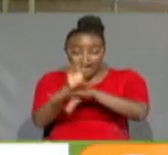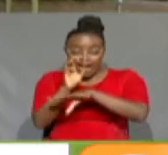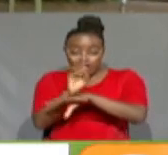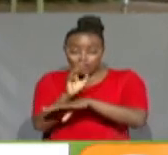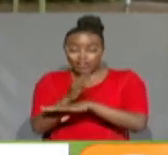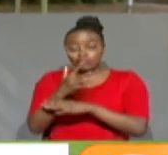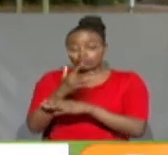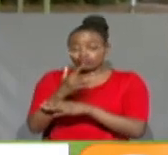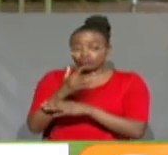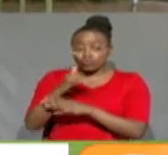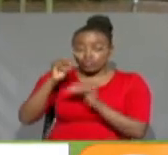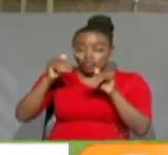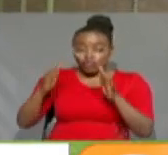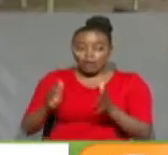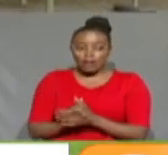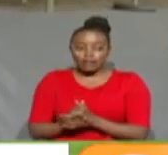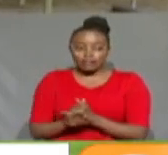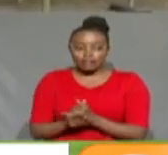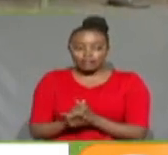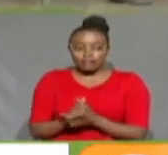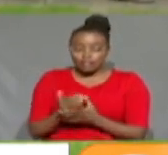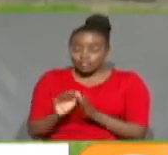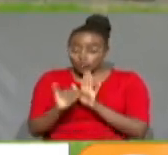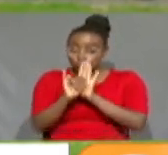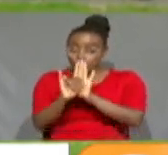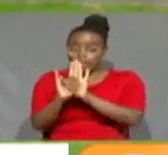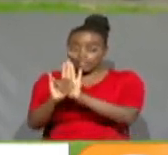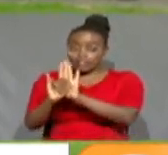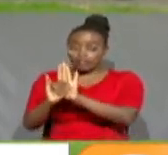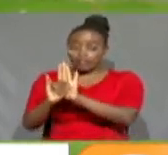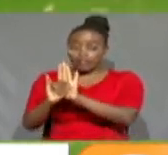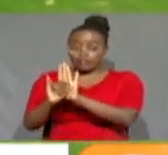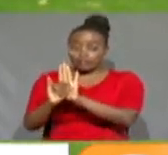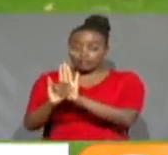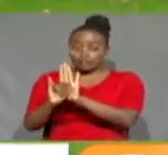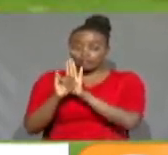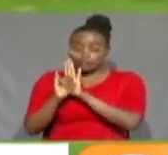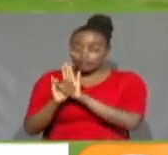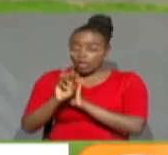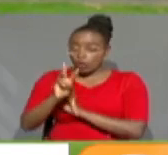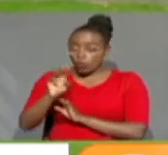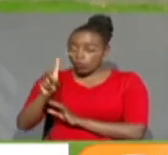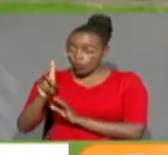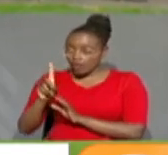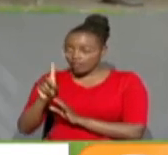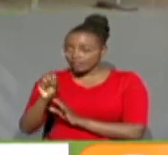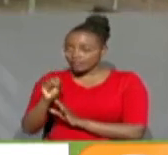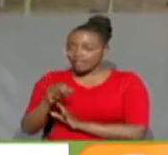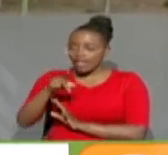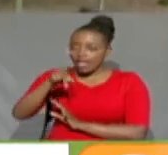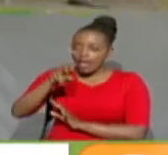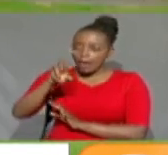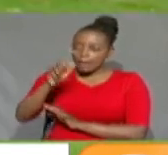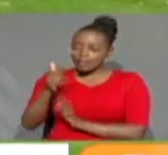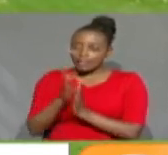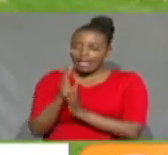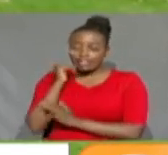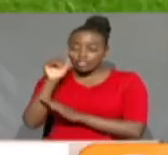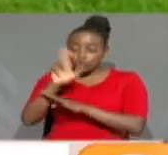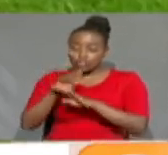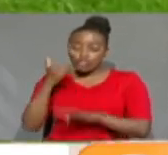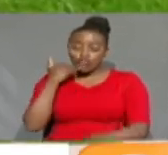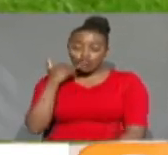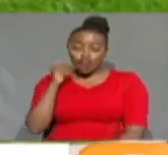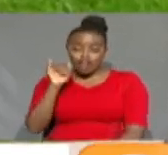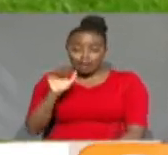to the farmers. It is made to identify weeds, pests and diseases with your smartphone, so